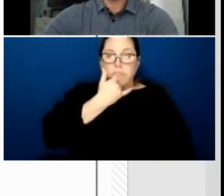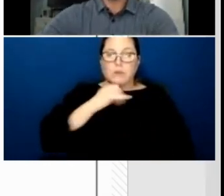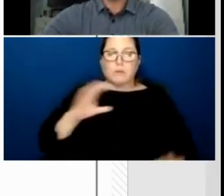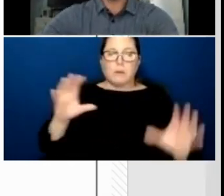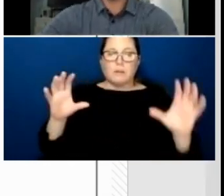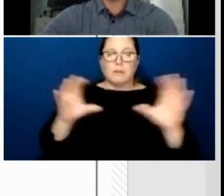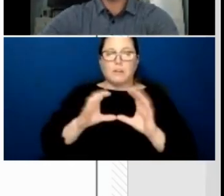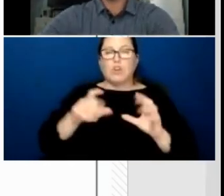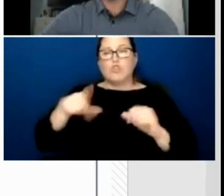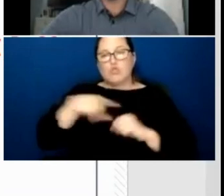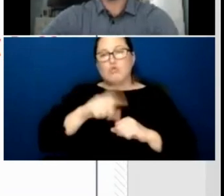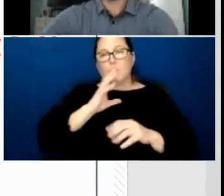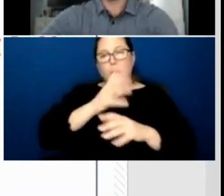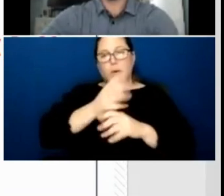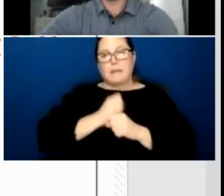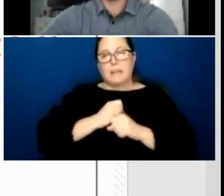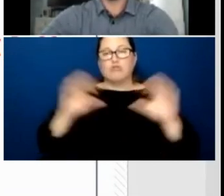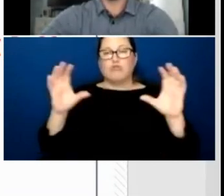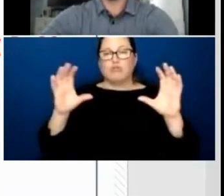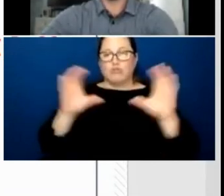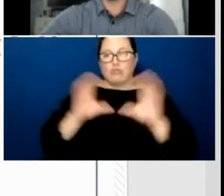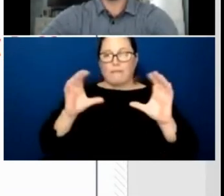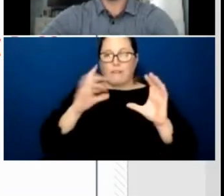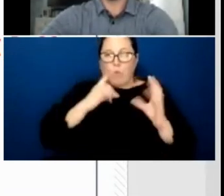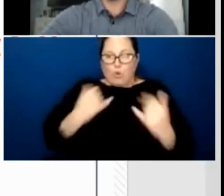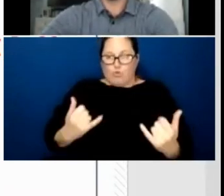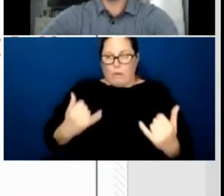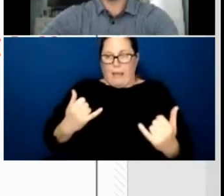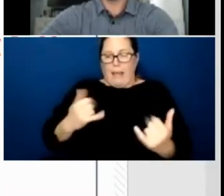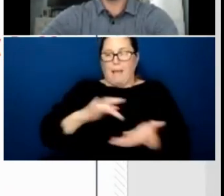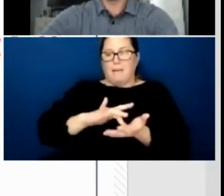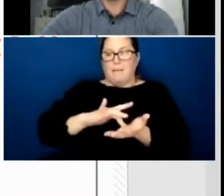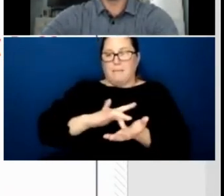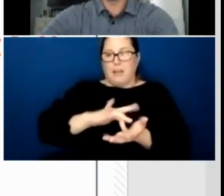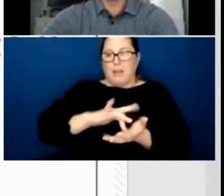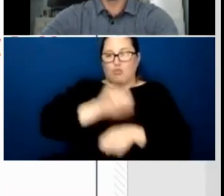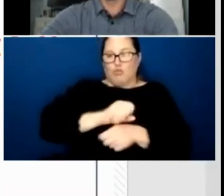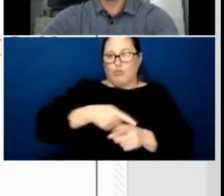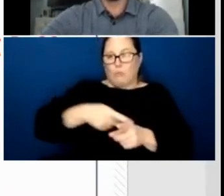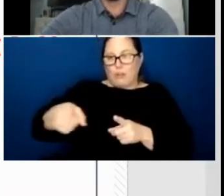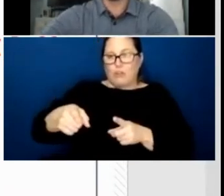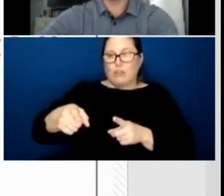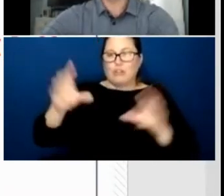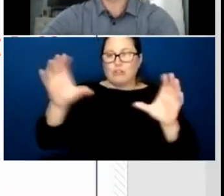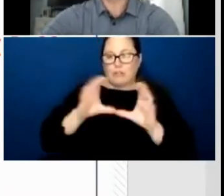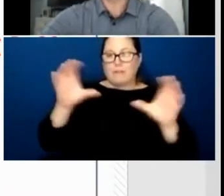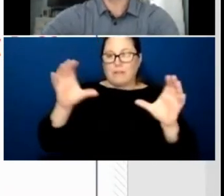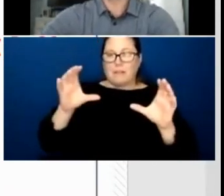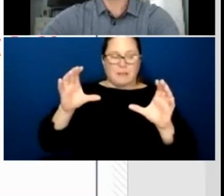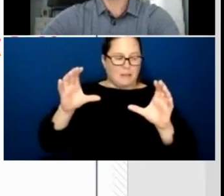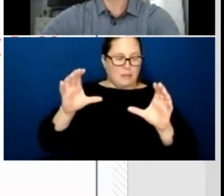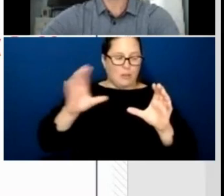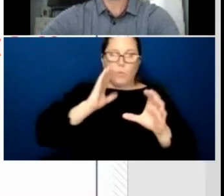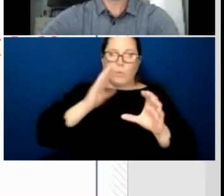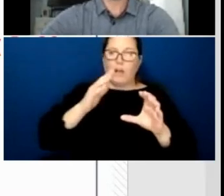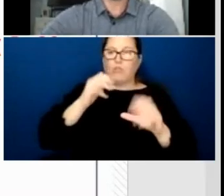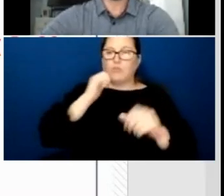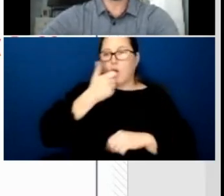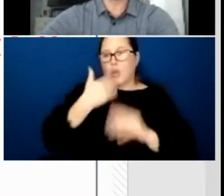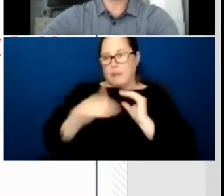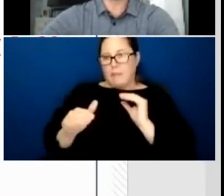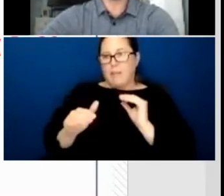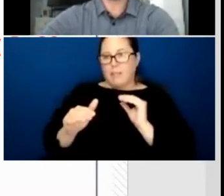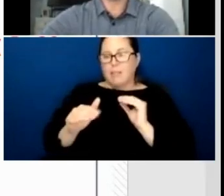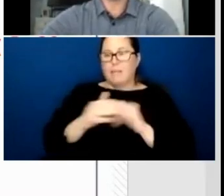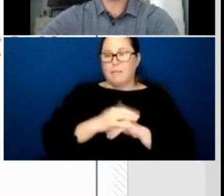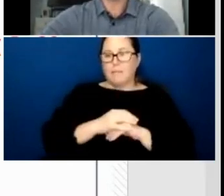one for today, medical careers. The medical careers certificate, it'll come to you tomorrow in your email. So just the